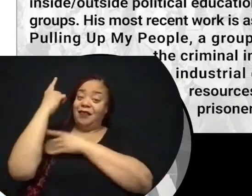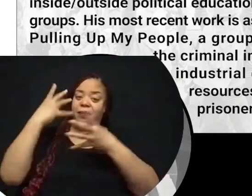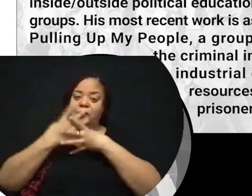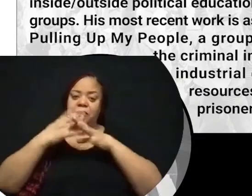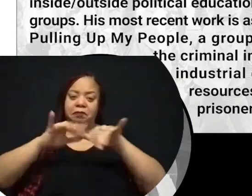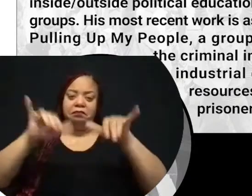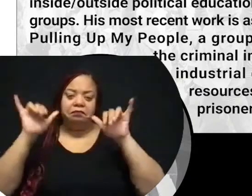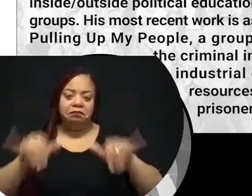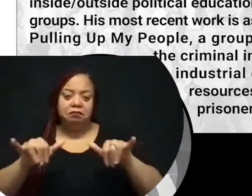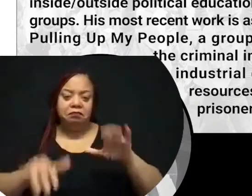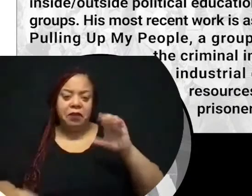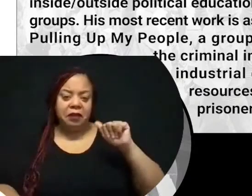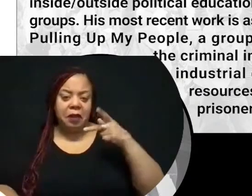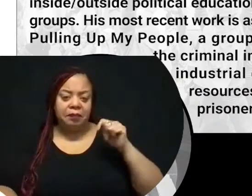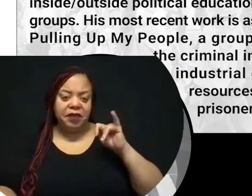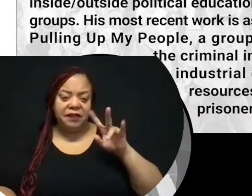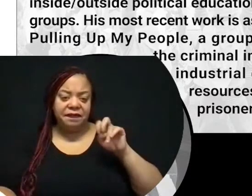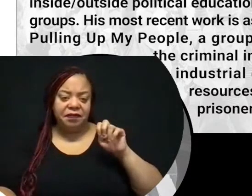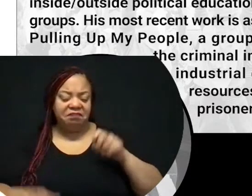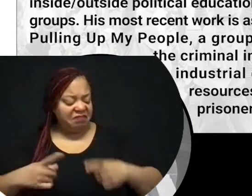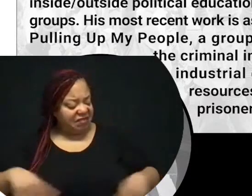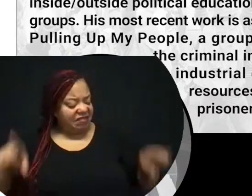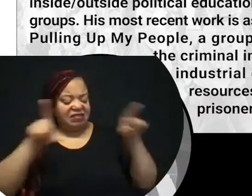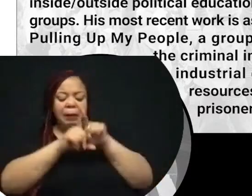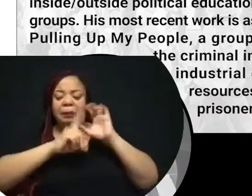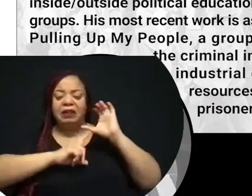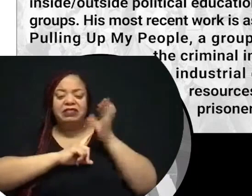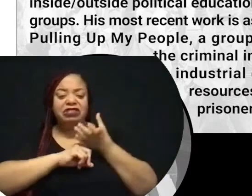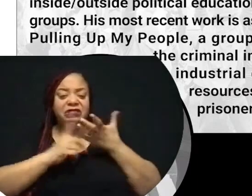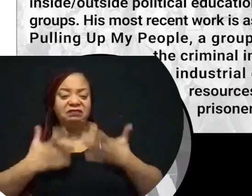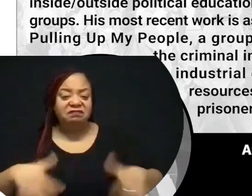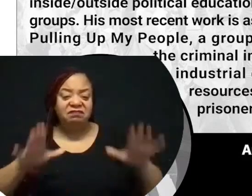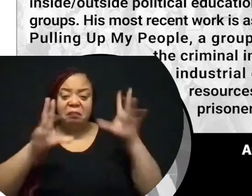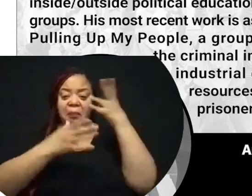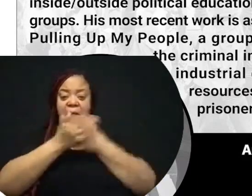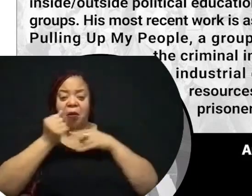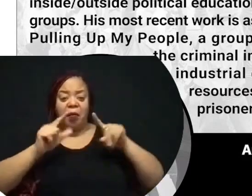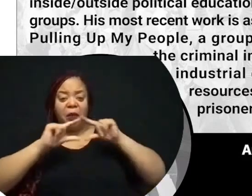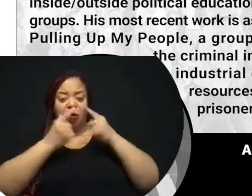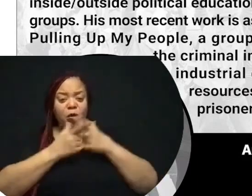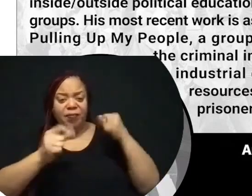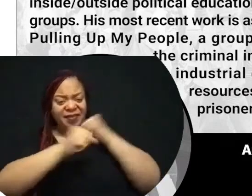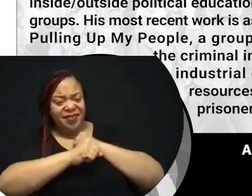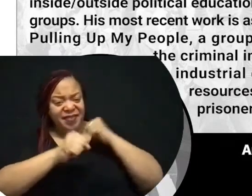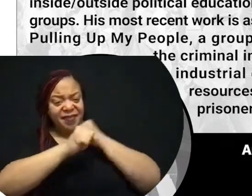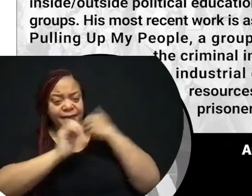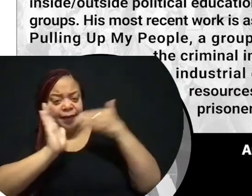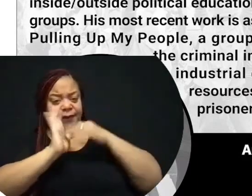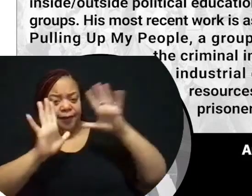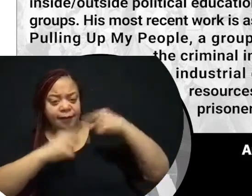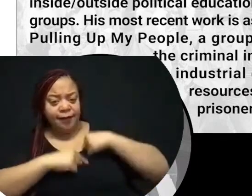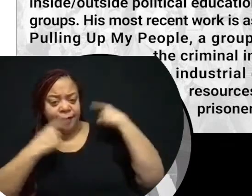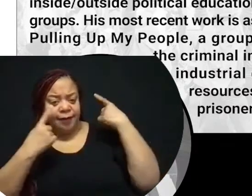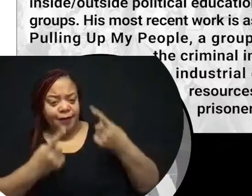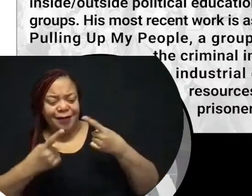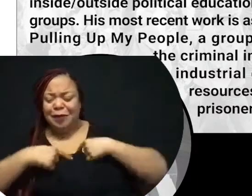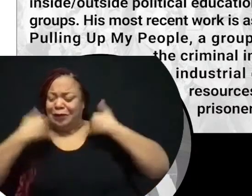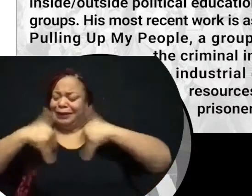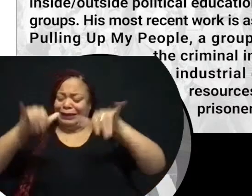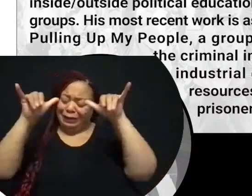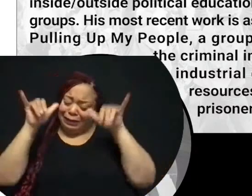some people are considered more disposable than others. And this is not a case of trying to argue about who is more